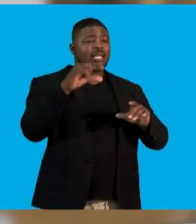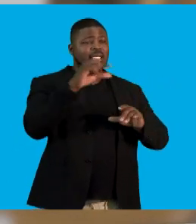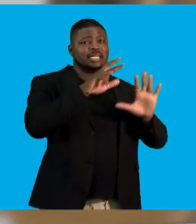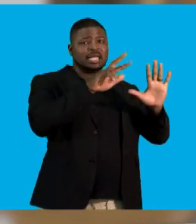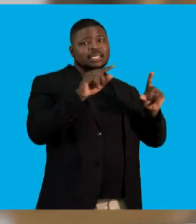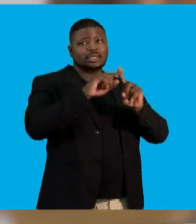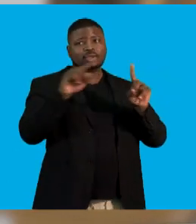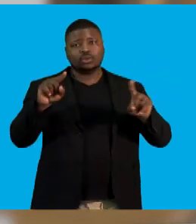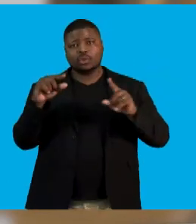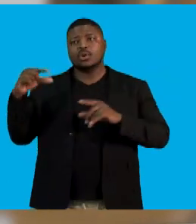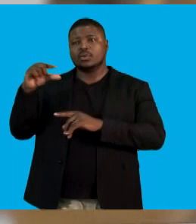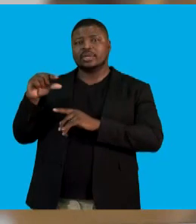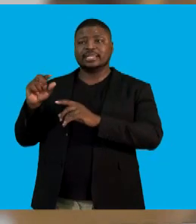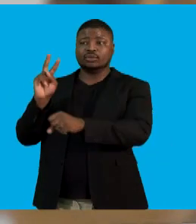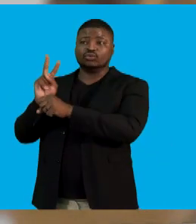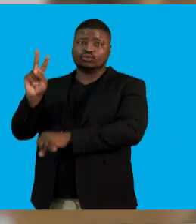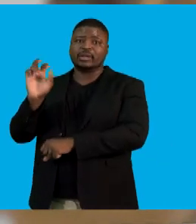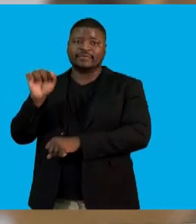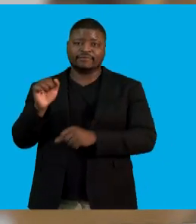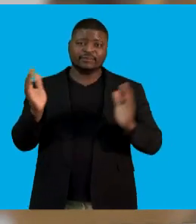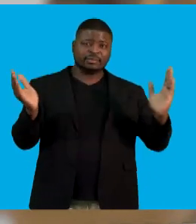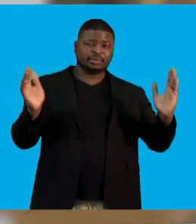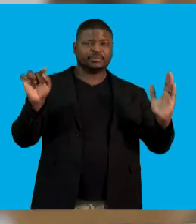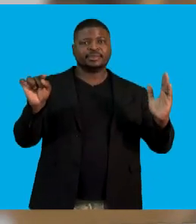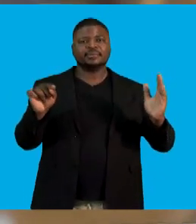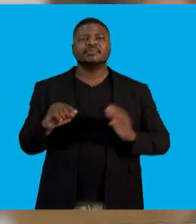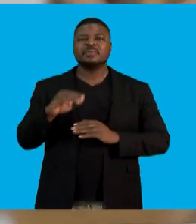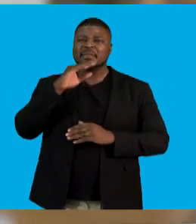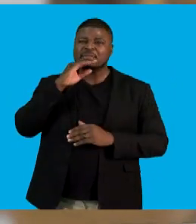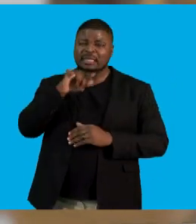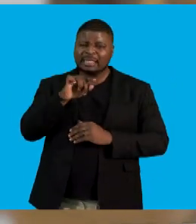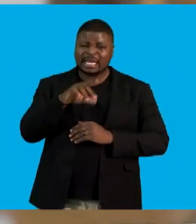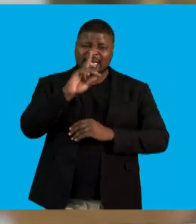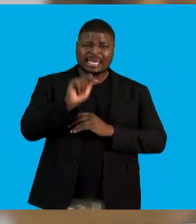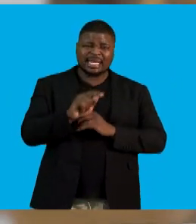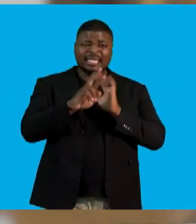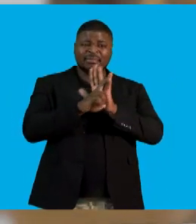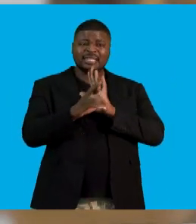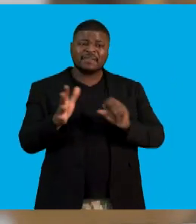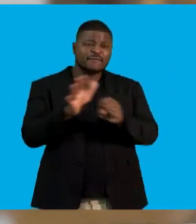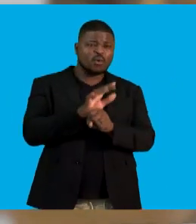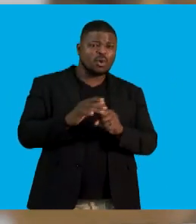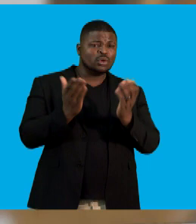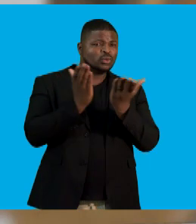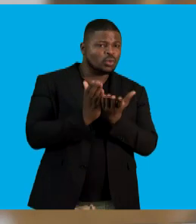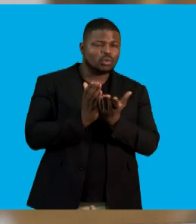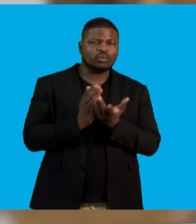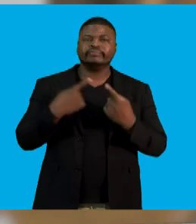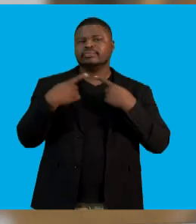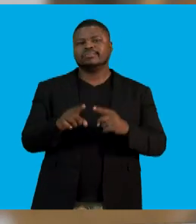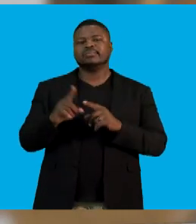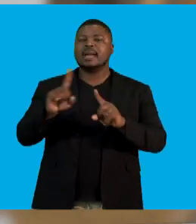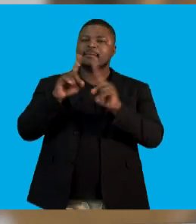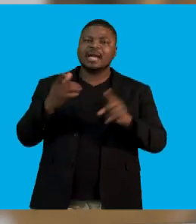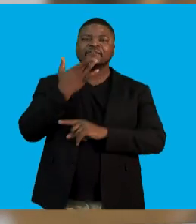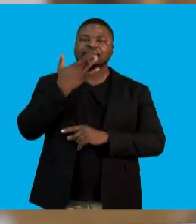grade 12. Now, if we just look at the grade 10s, do they represent everyone in the school? No, they don't. So clearly there's a form